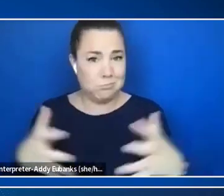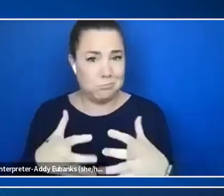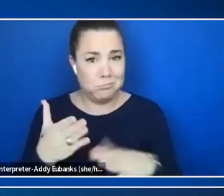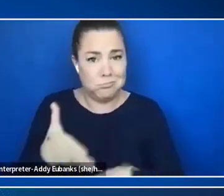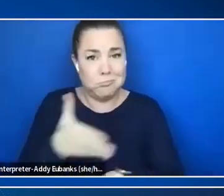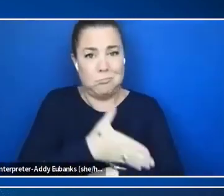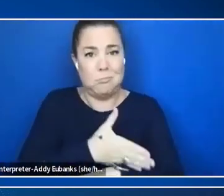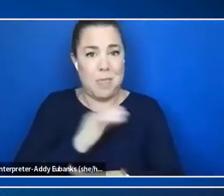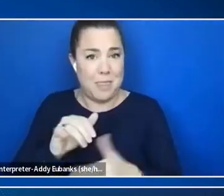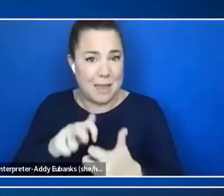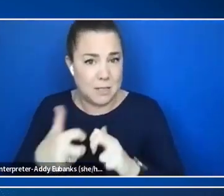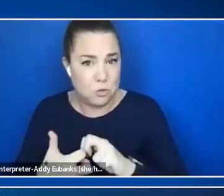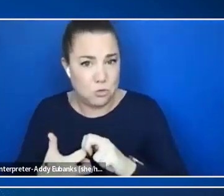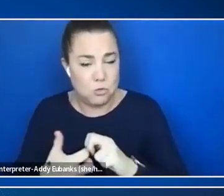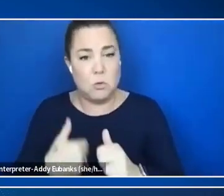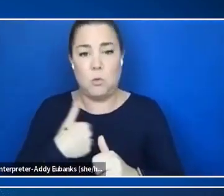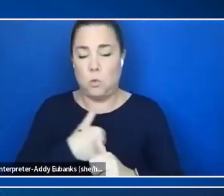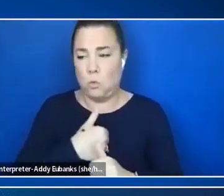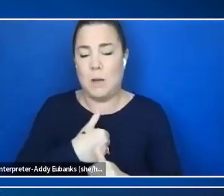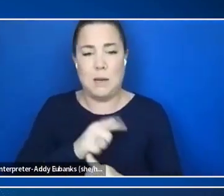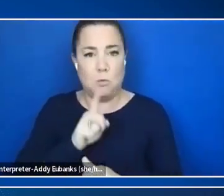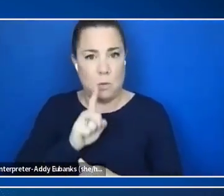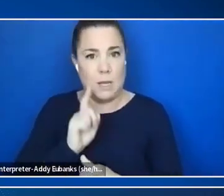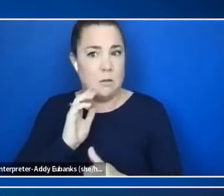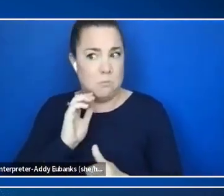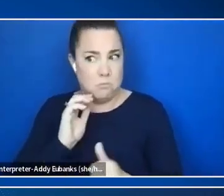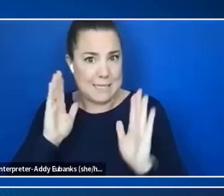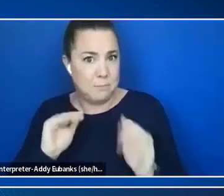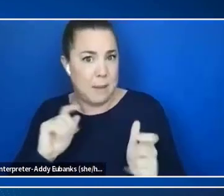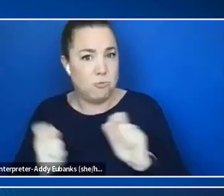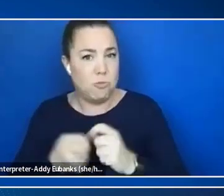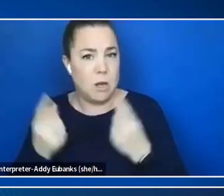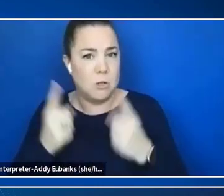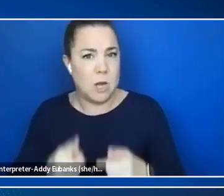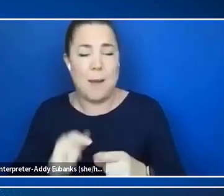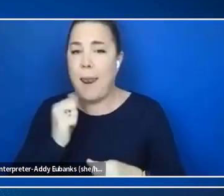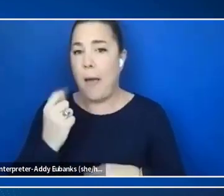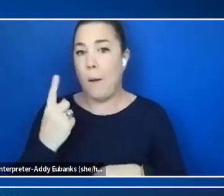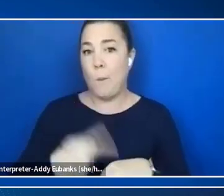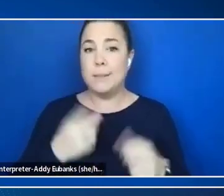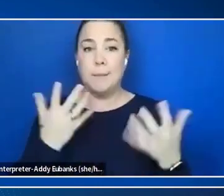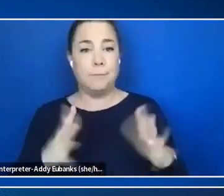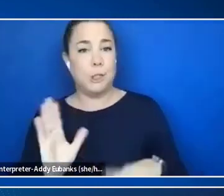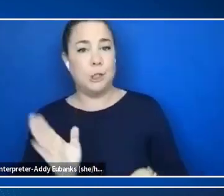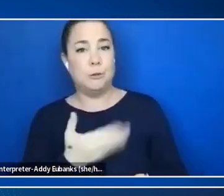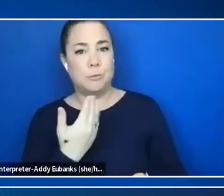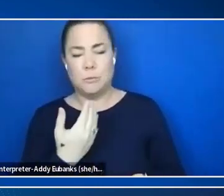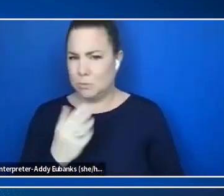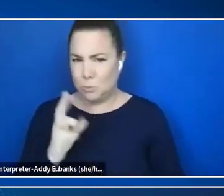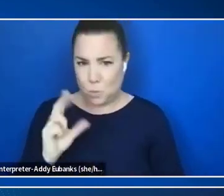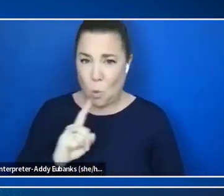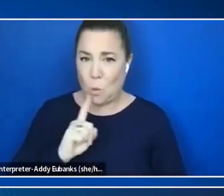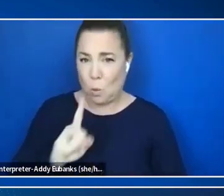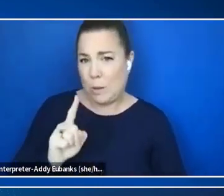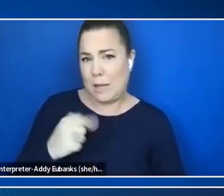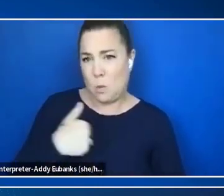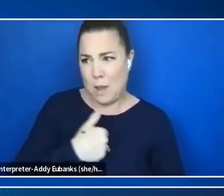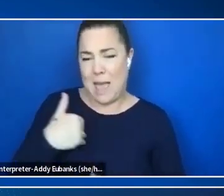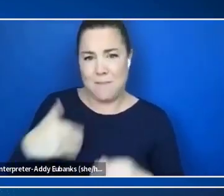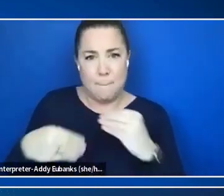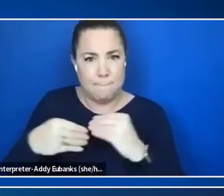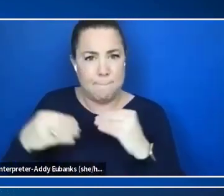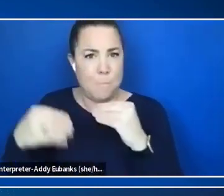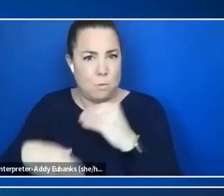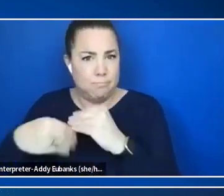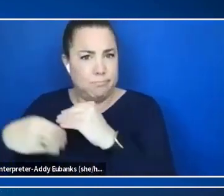this issue. I think that will make real headway. This isn't going to be like a one-shot. It can totally prevent that. Yeah. Just to follow